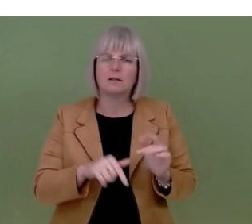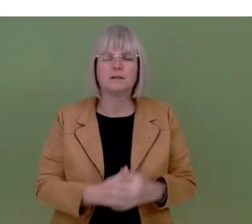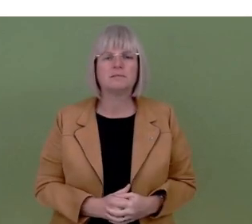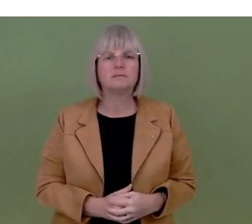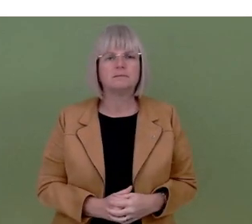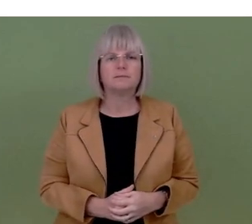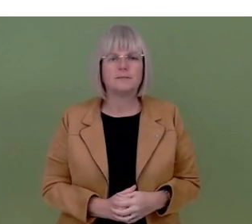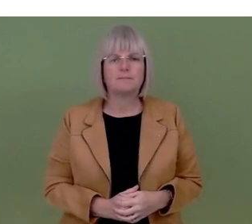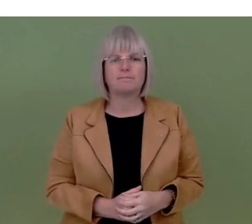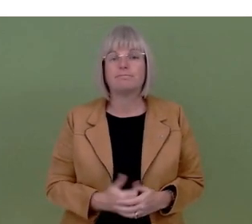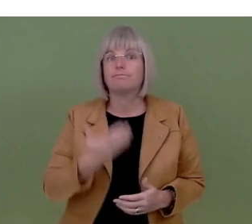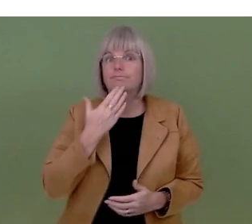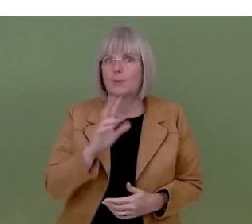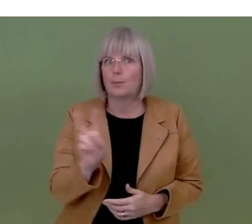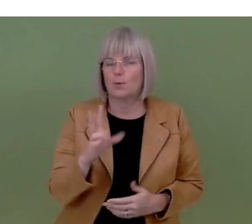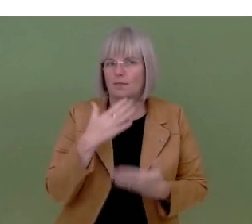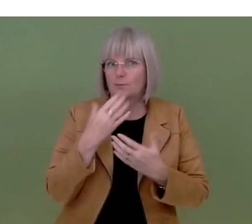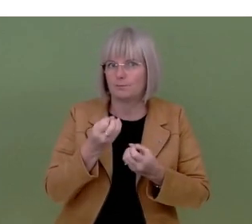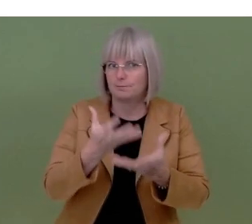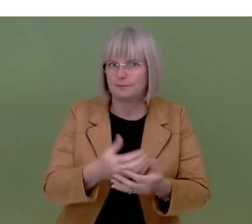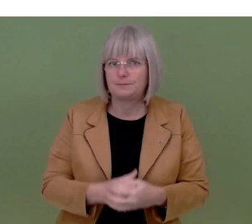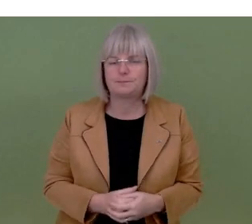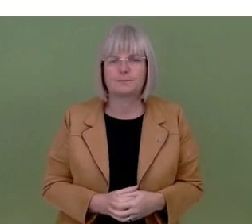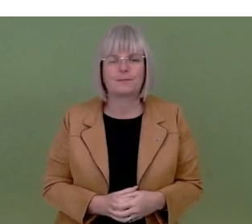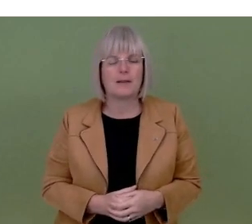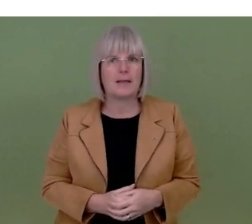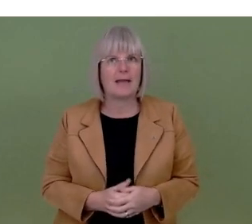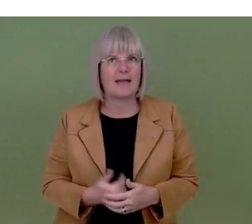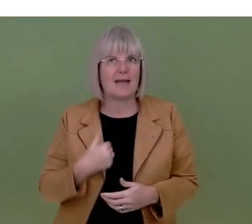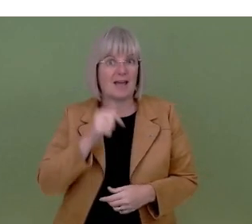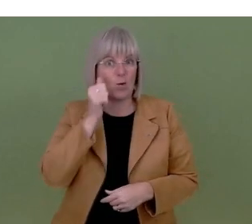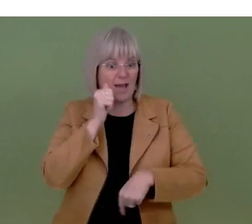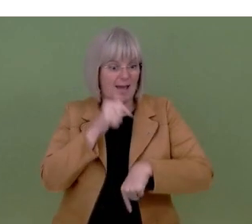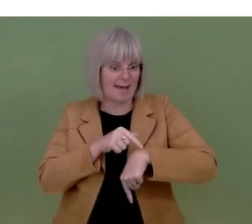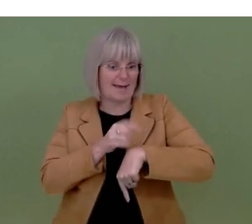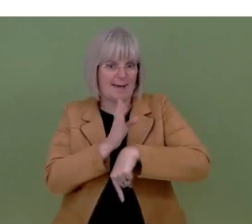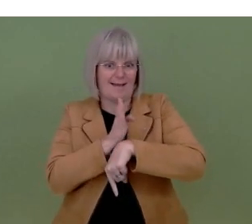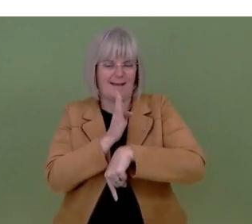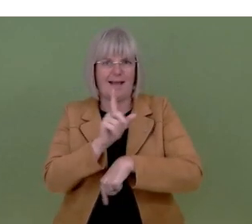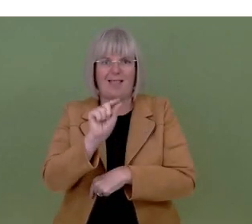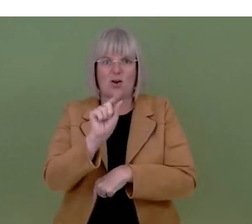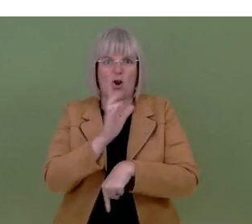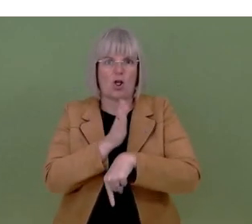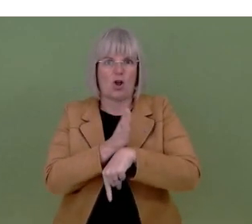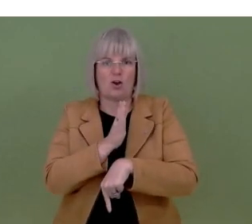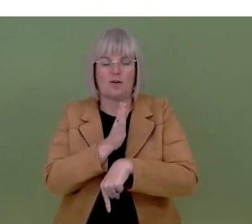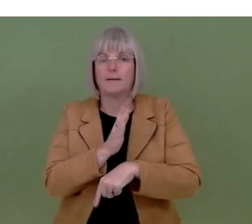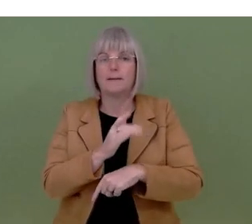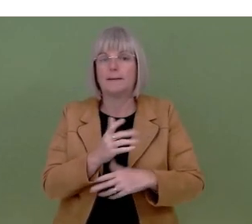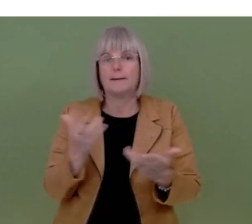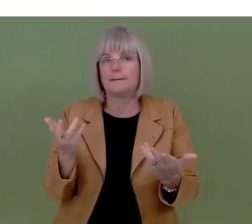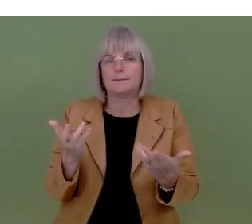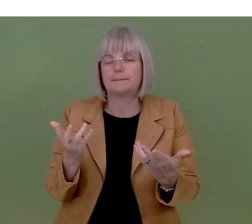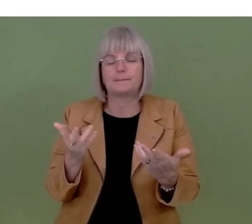Thank you. Thanks both. I'm anxious that we've actually reached 11 o'clock and we've not given a chance to our panel to